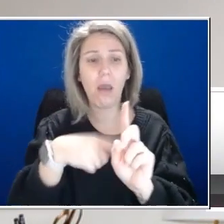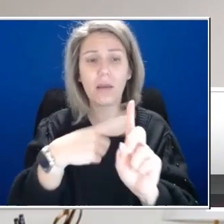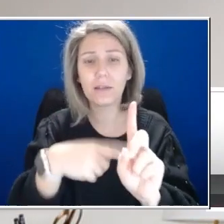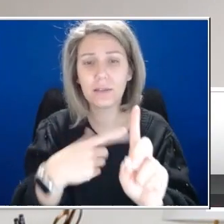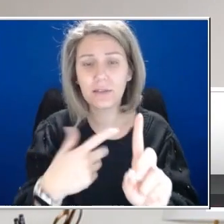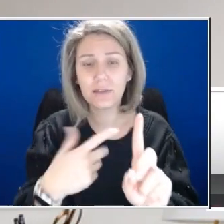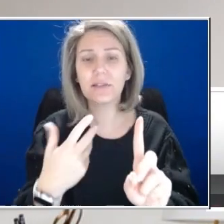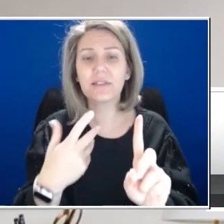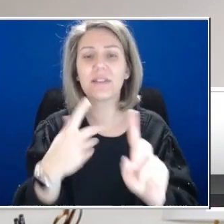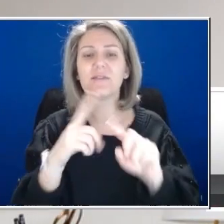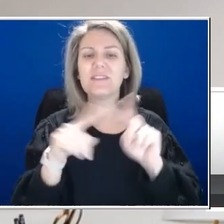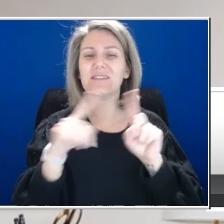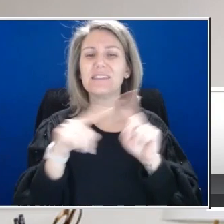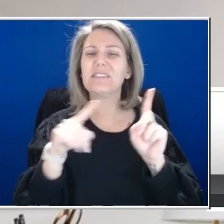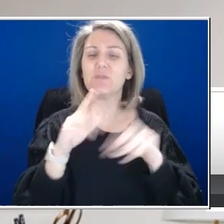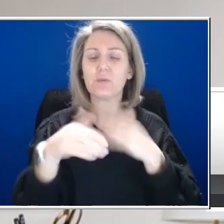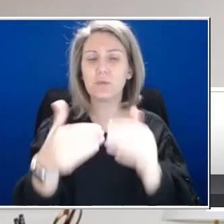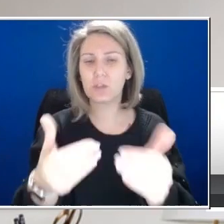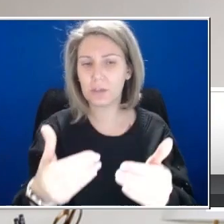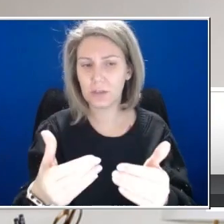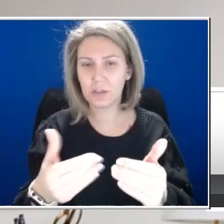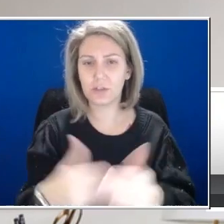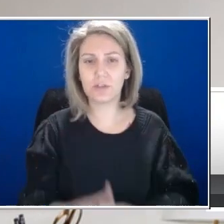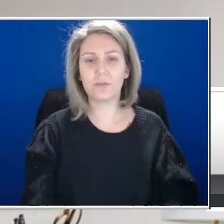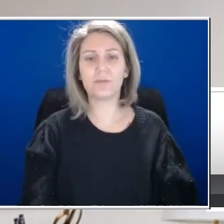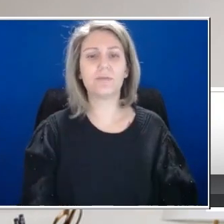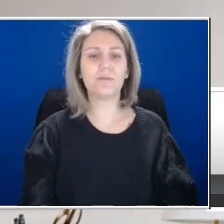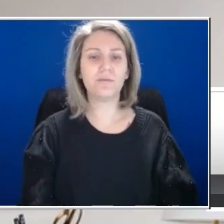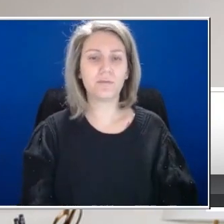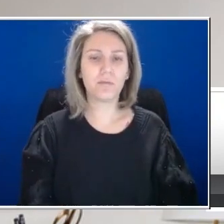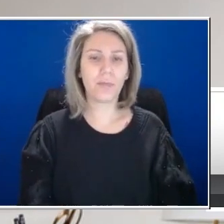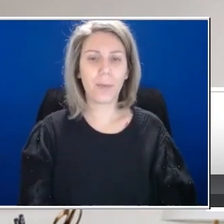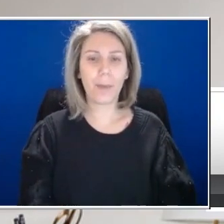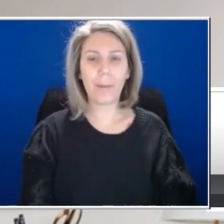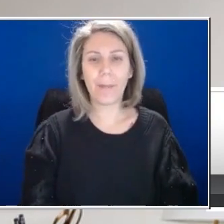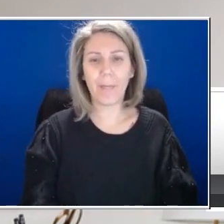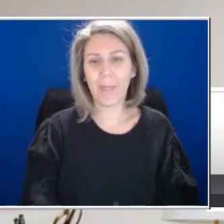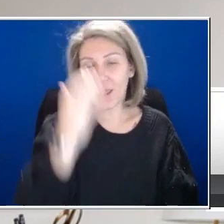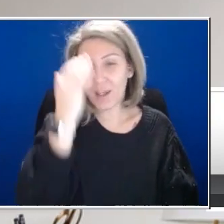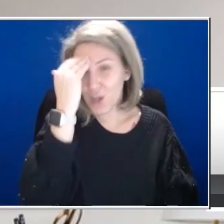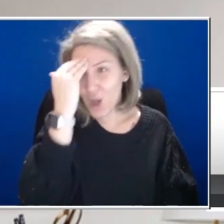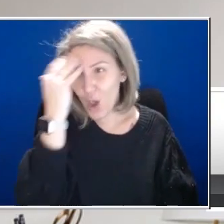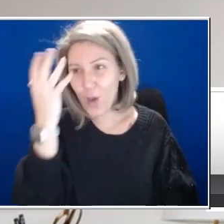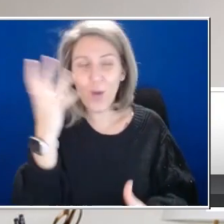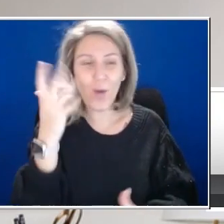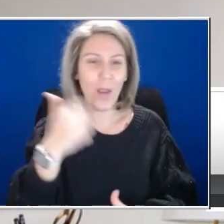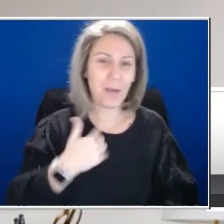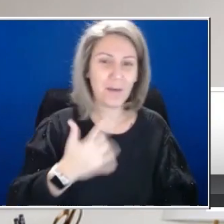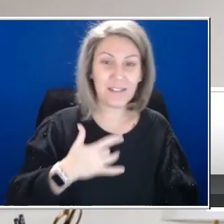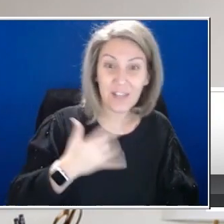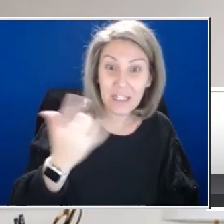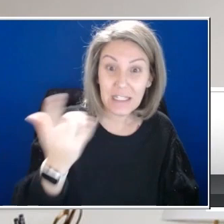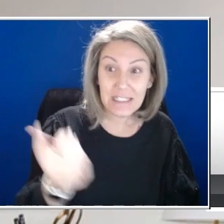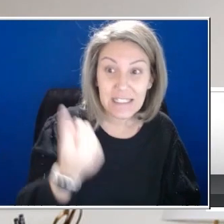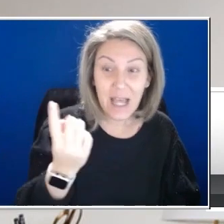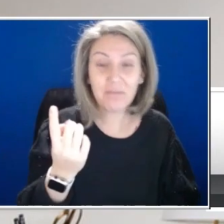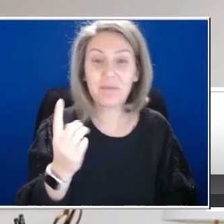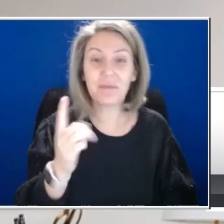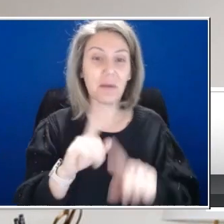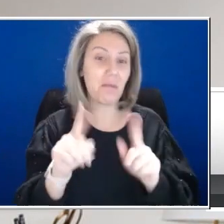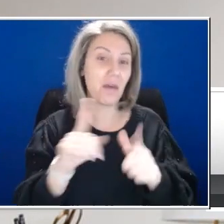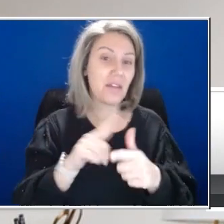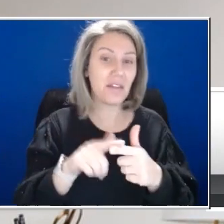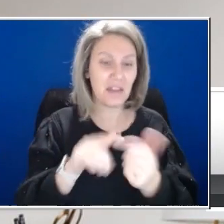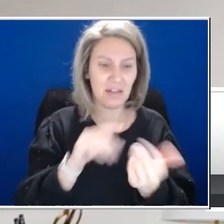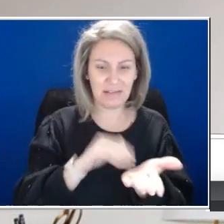different procedures, and to know that I was feeling something, but then a doctor said that they